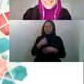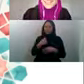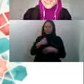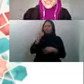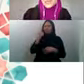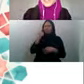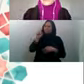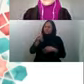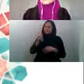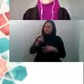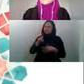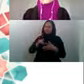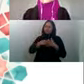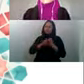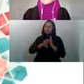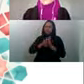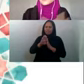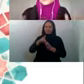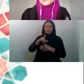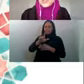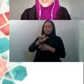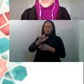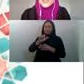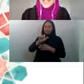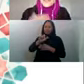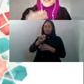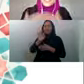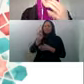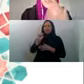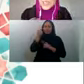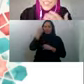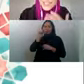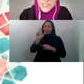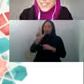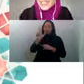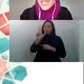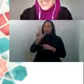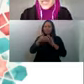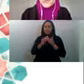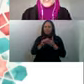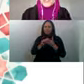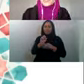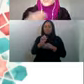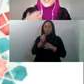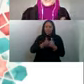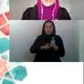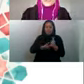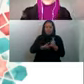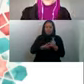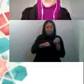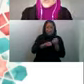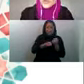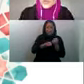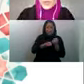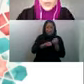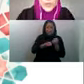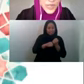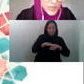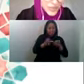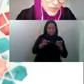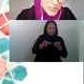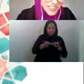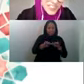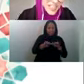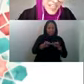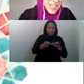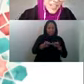and at the same time inspires Muslims to do good, so that every campaign on the site becomes a chapter in this global storybook of who we are